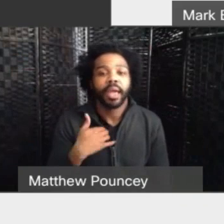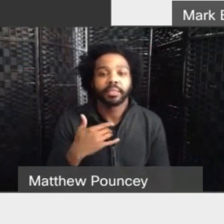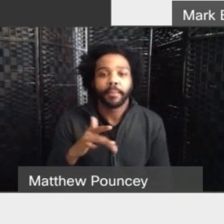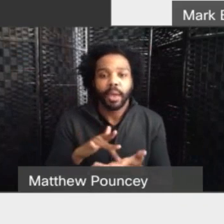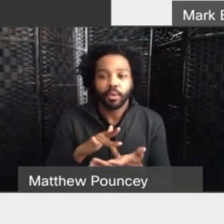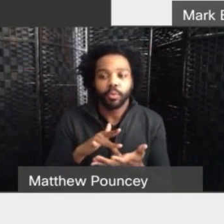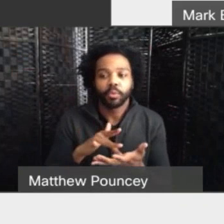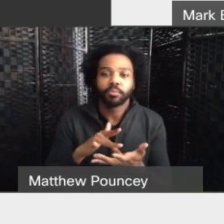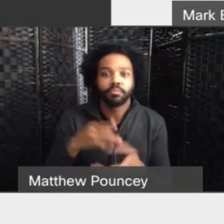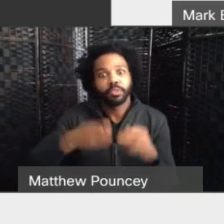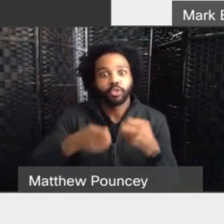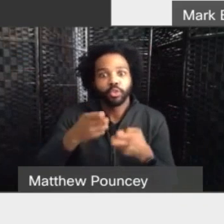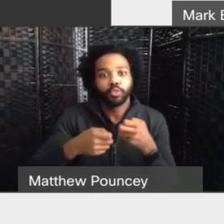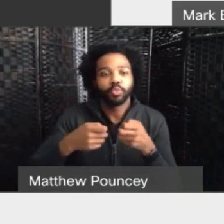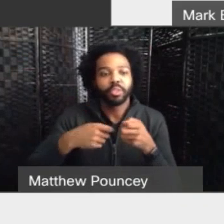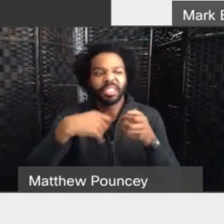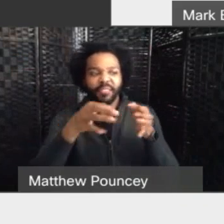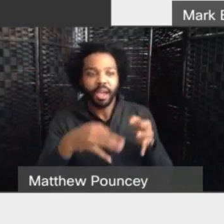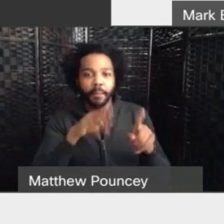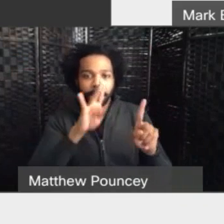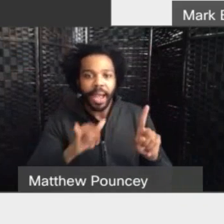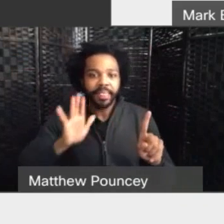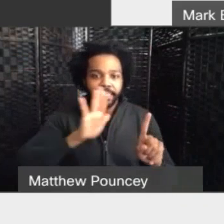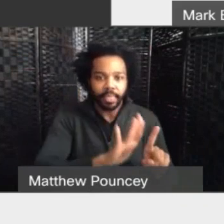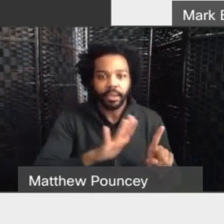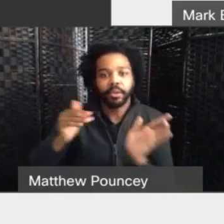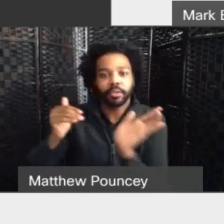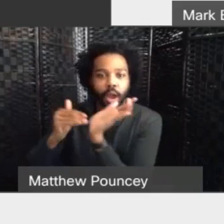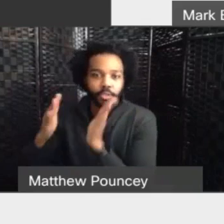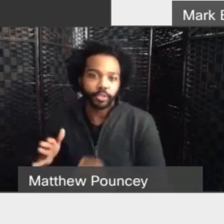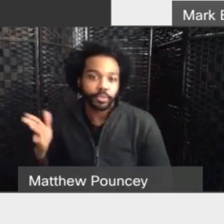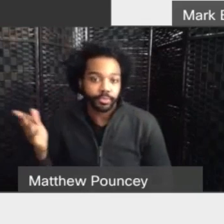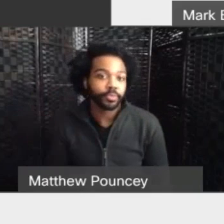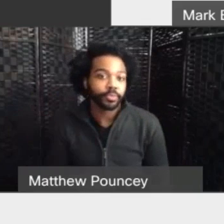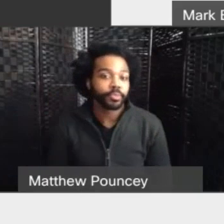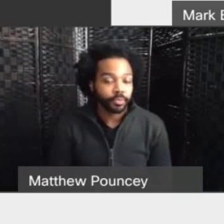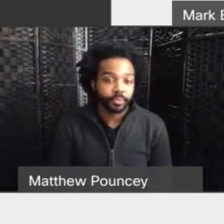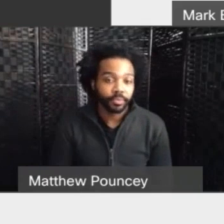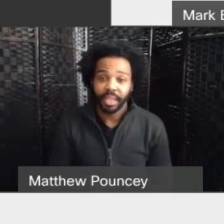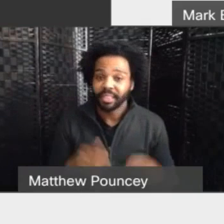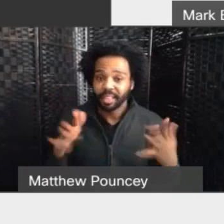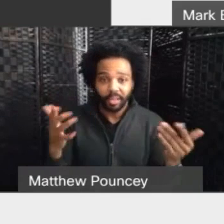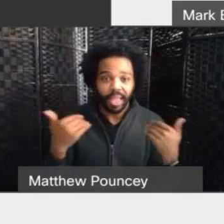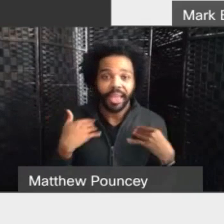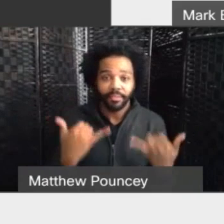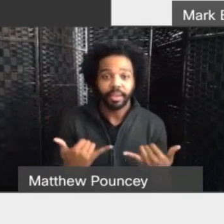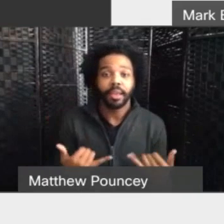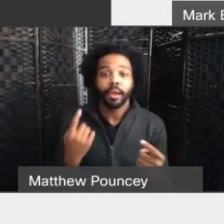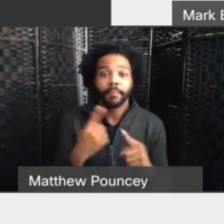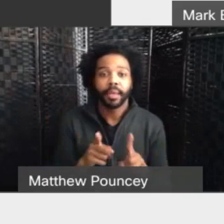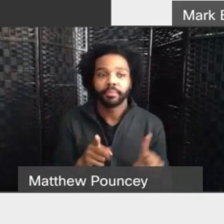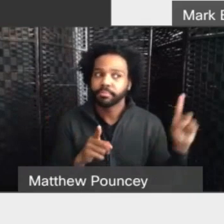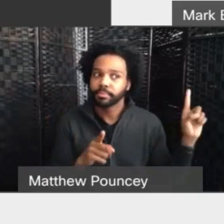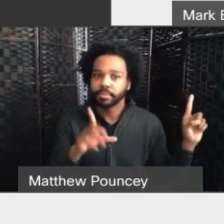healthcare provider. And as I said, I have that definition at this point, but DC Health has not